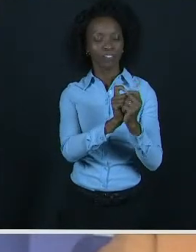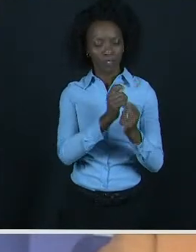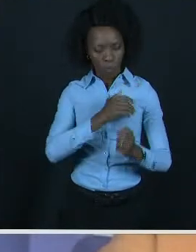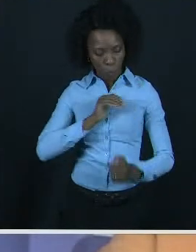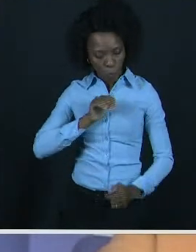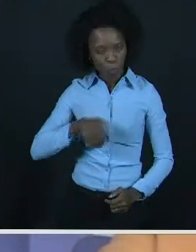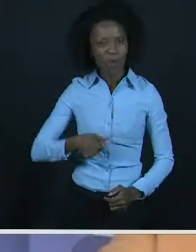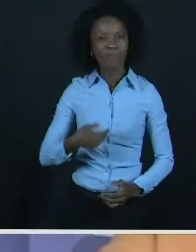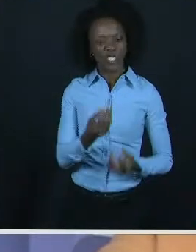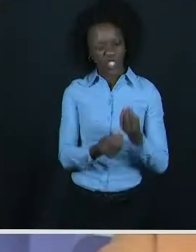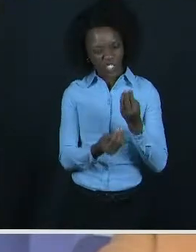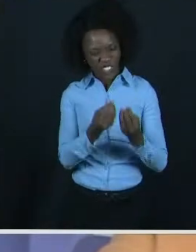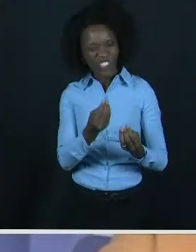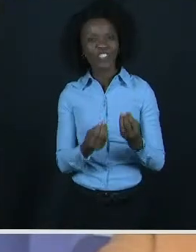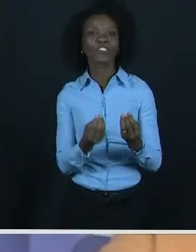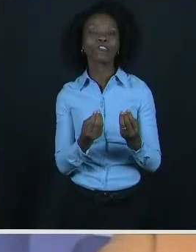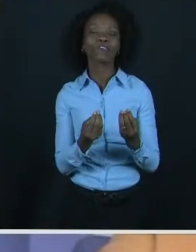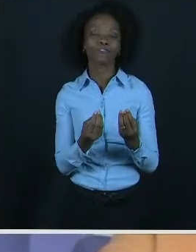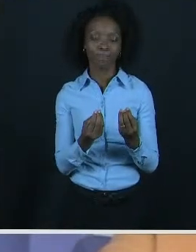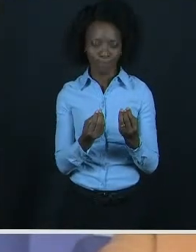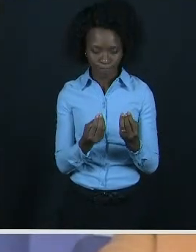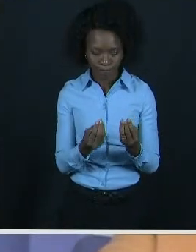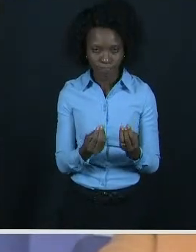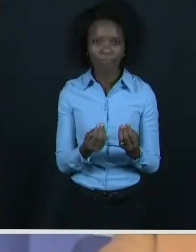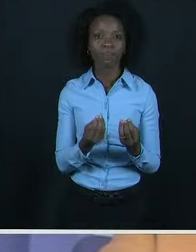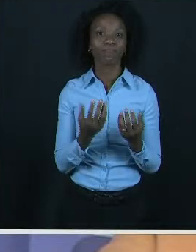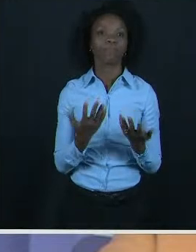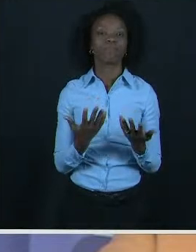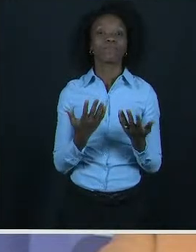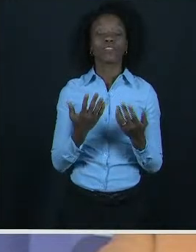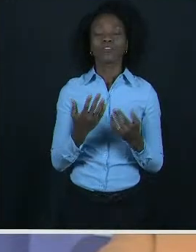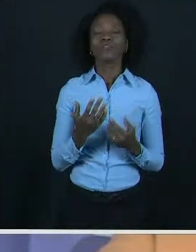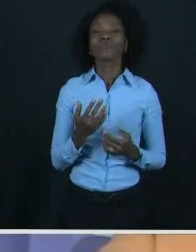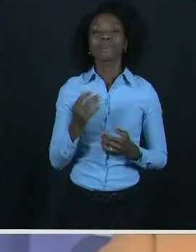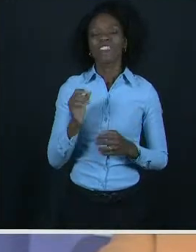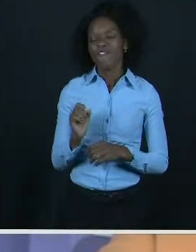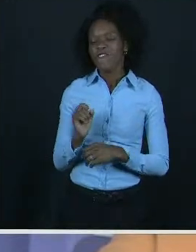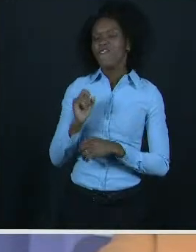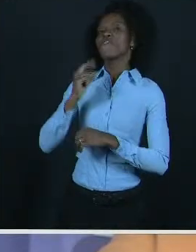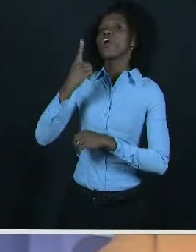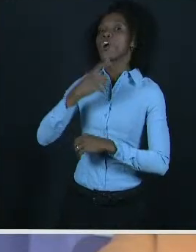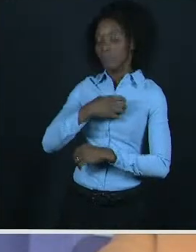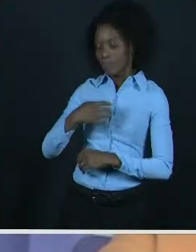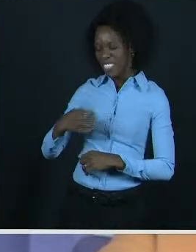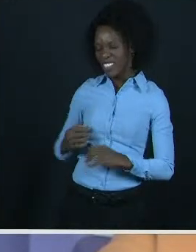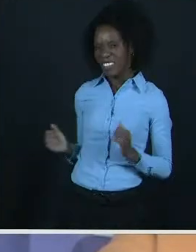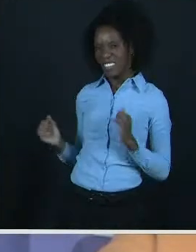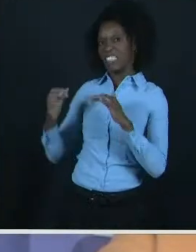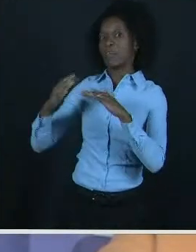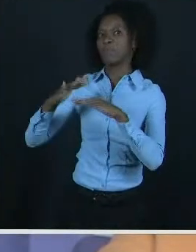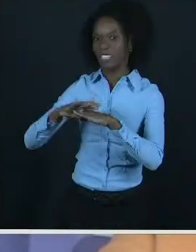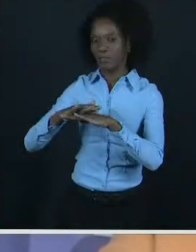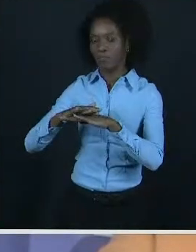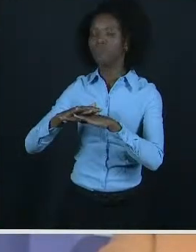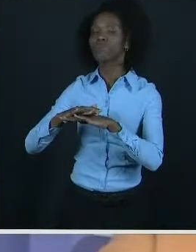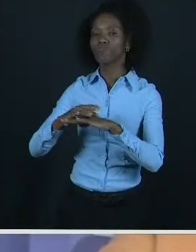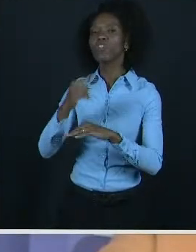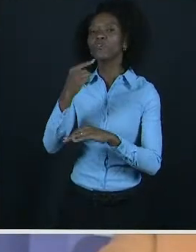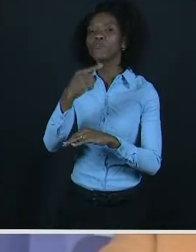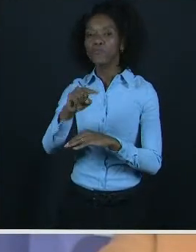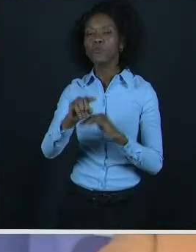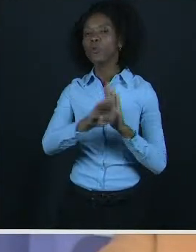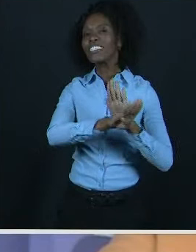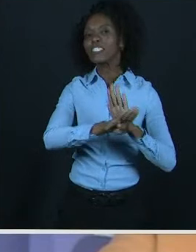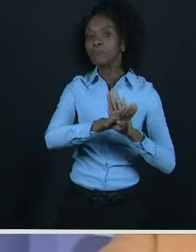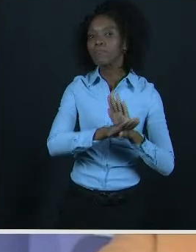Africa. It was at the first presidential summit on GBV and femicide